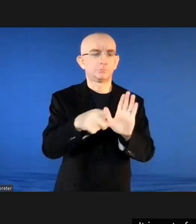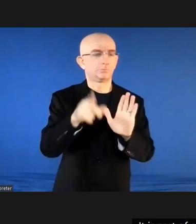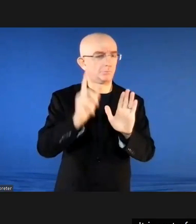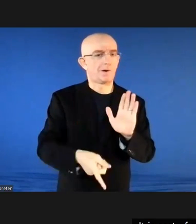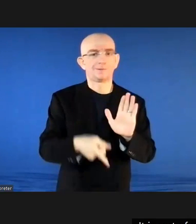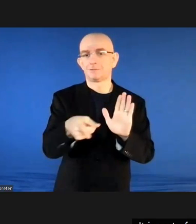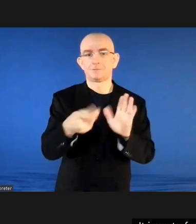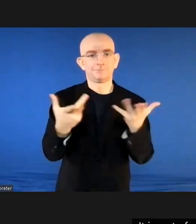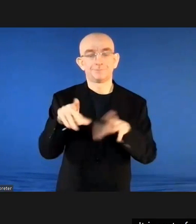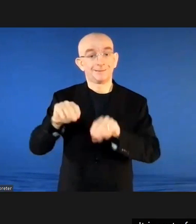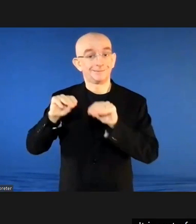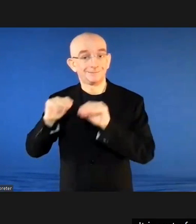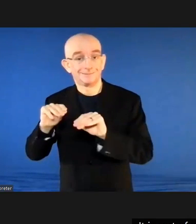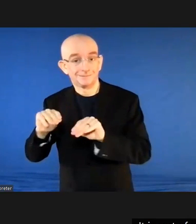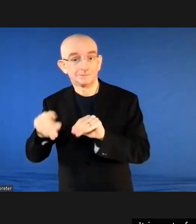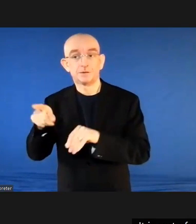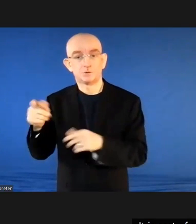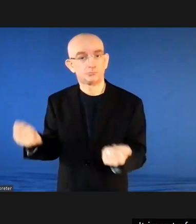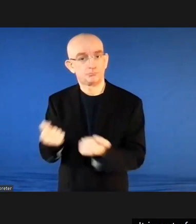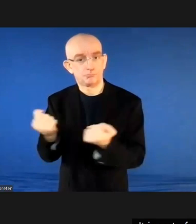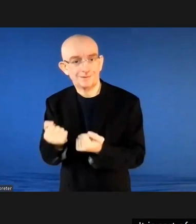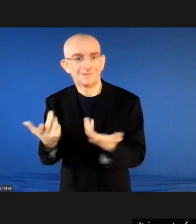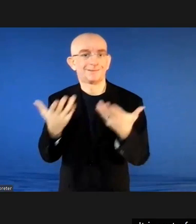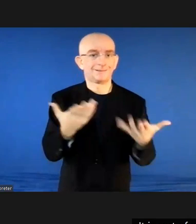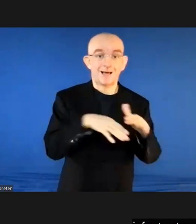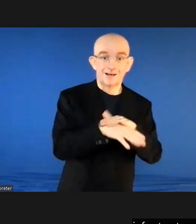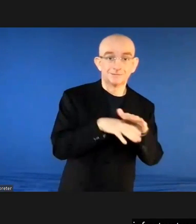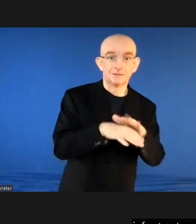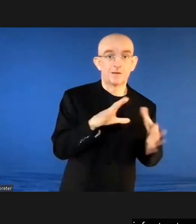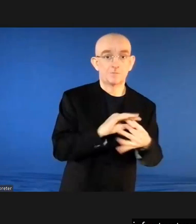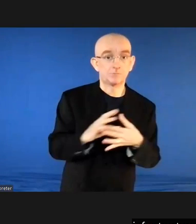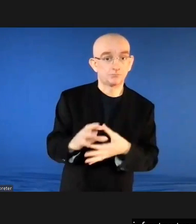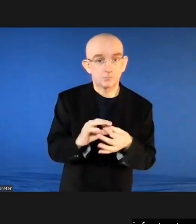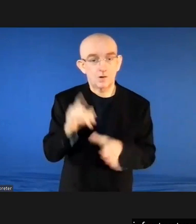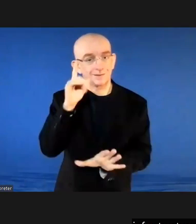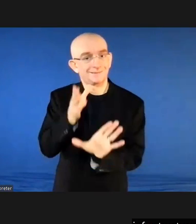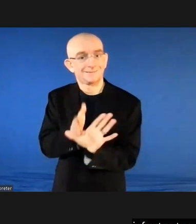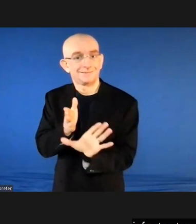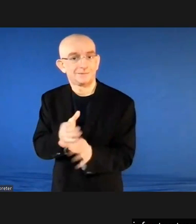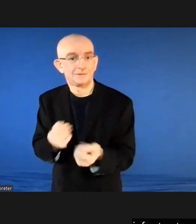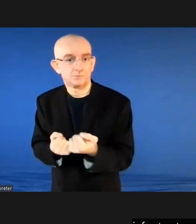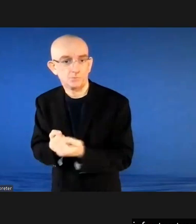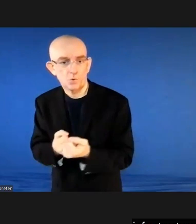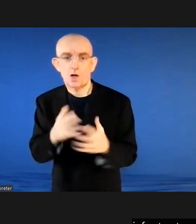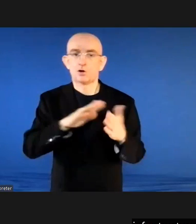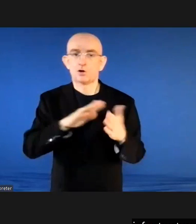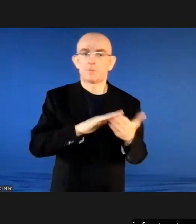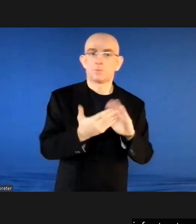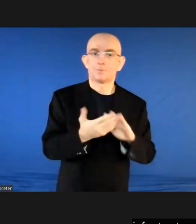really fantastic. So disabled girls' learning outcomes improved and their literacy targets